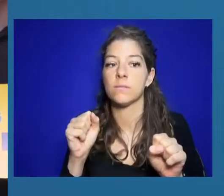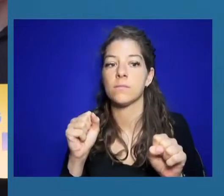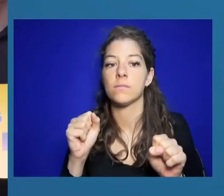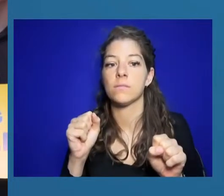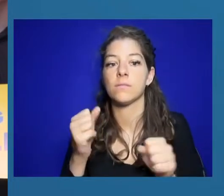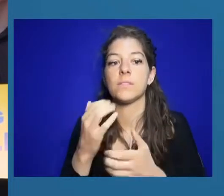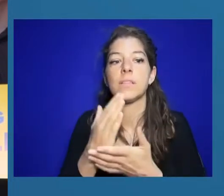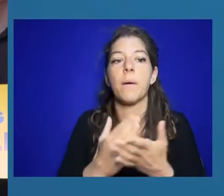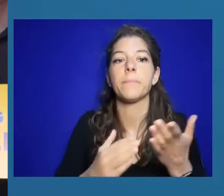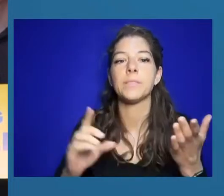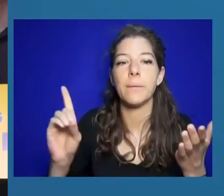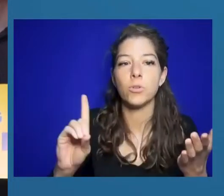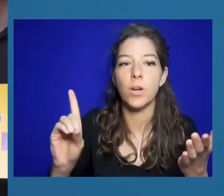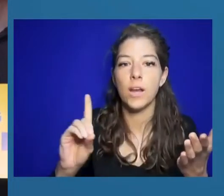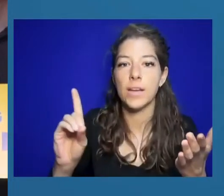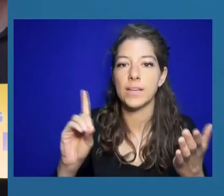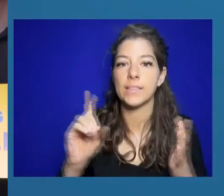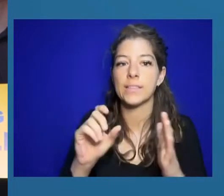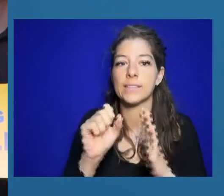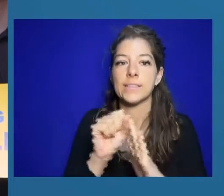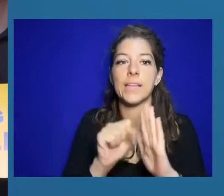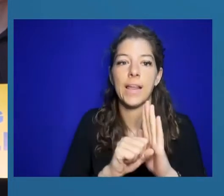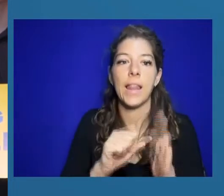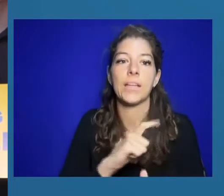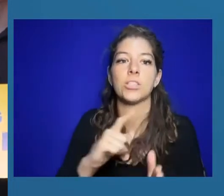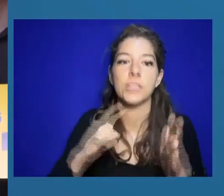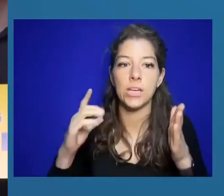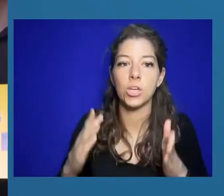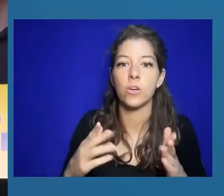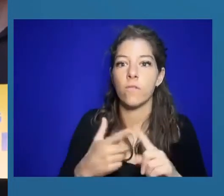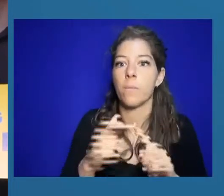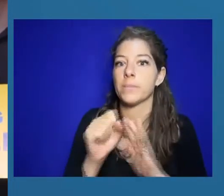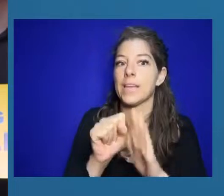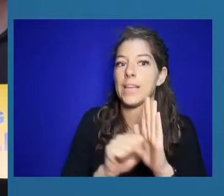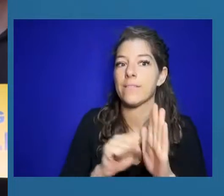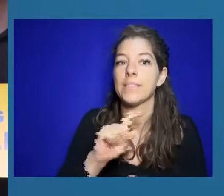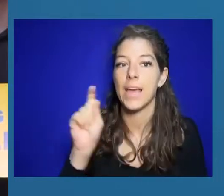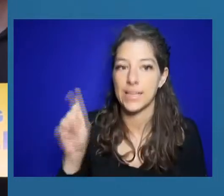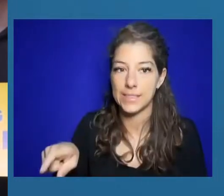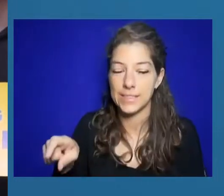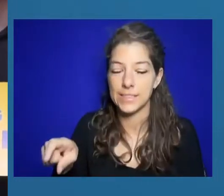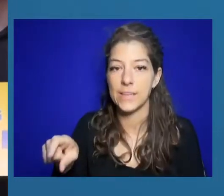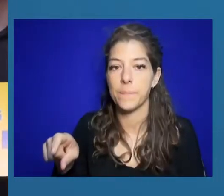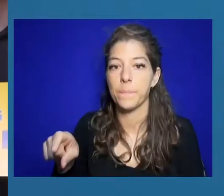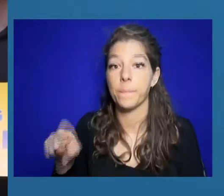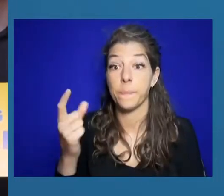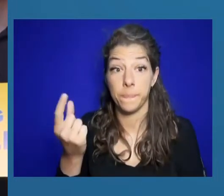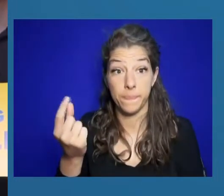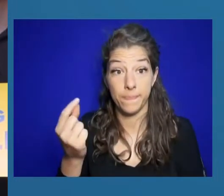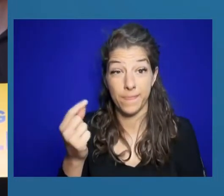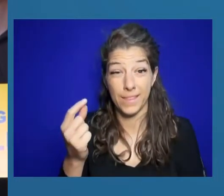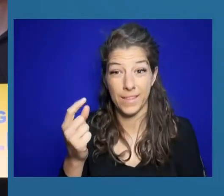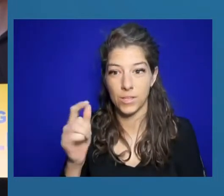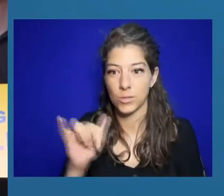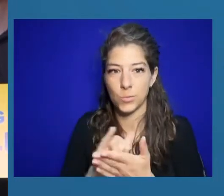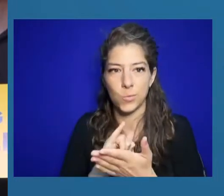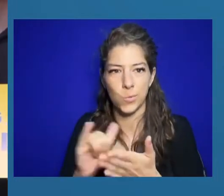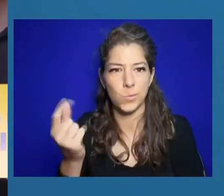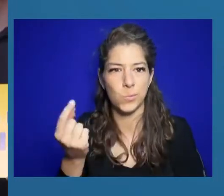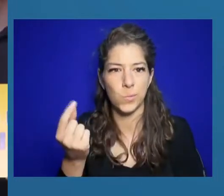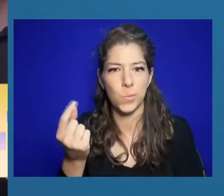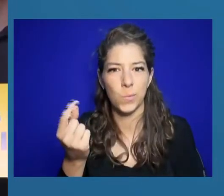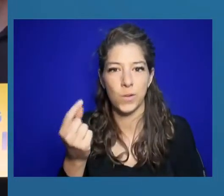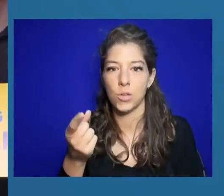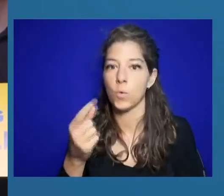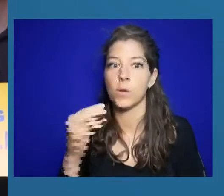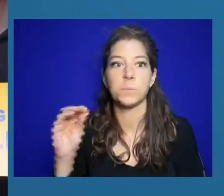some Democratic state legislators from the state of Texas. Now, what are they doing in the state of New York? Those of you shaking your